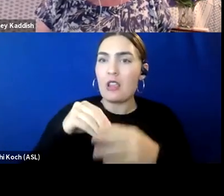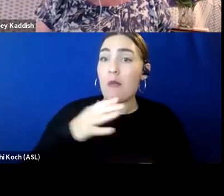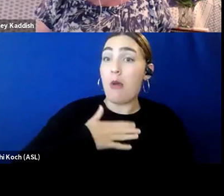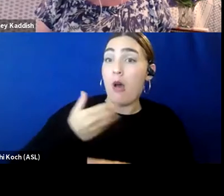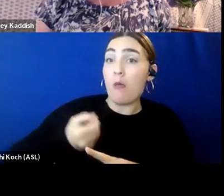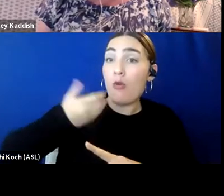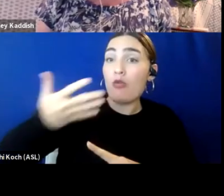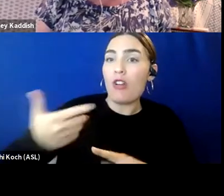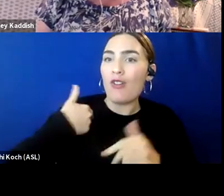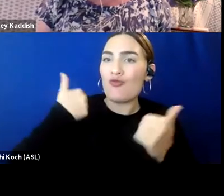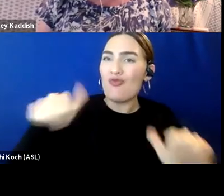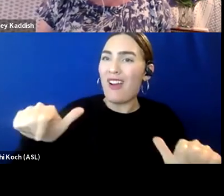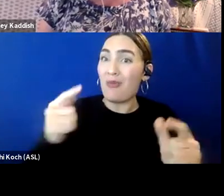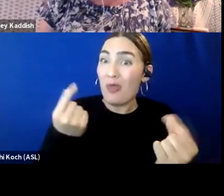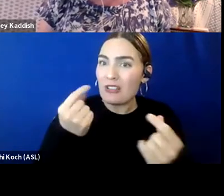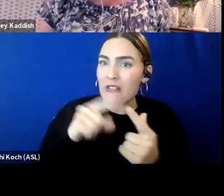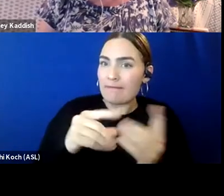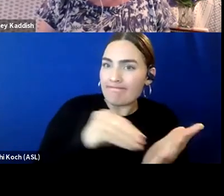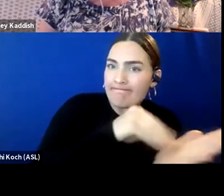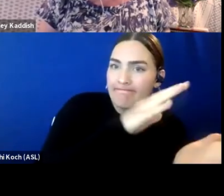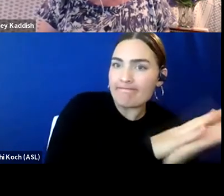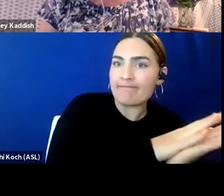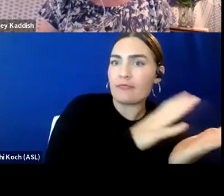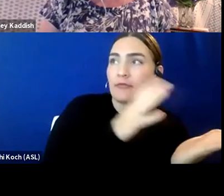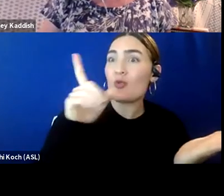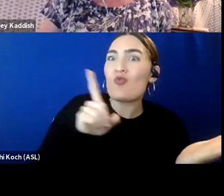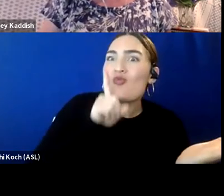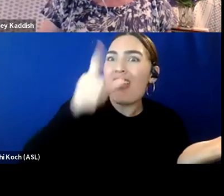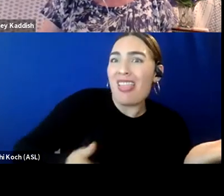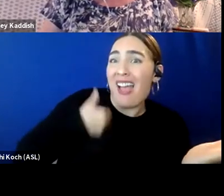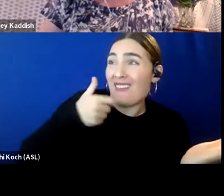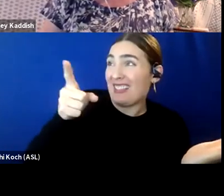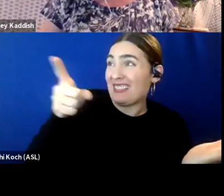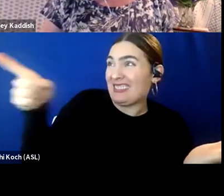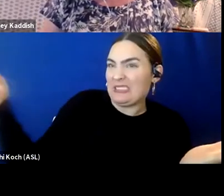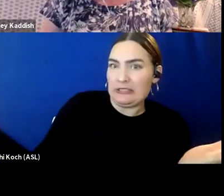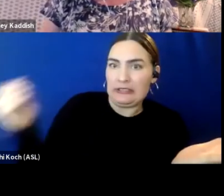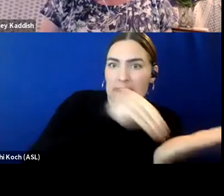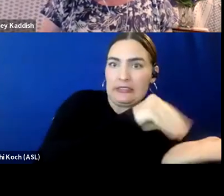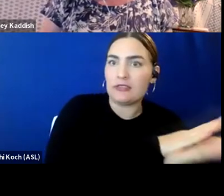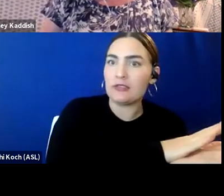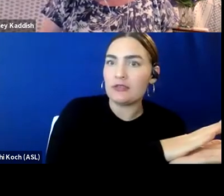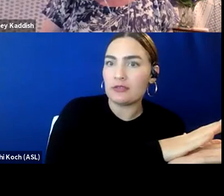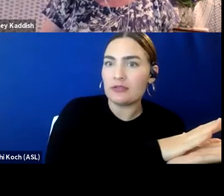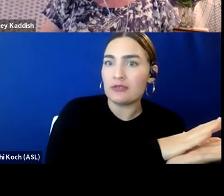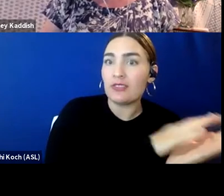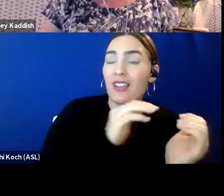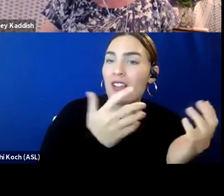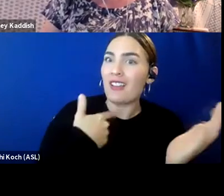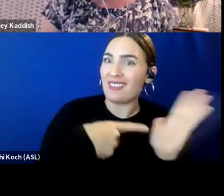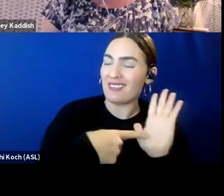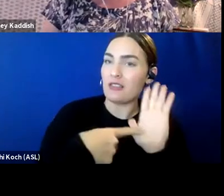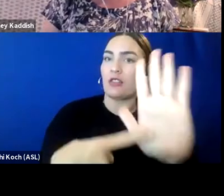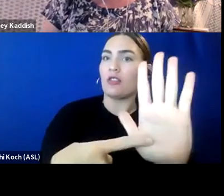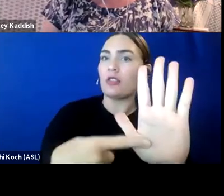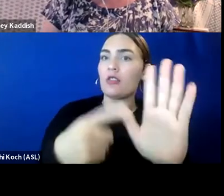to capture real life things and tell stories that